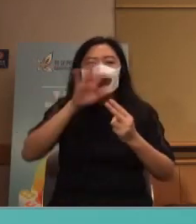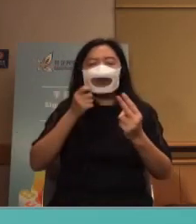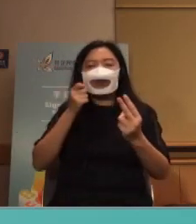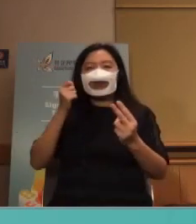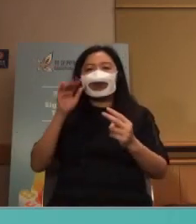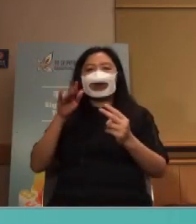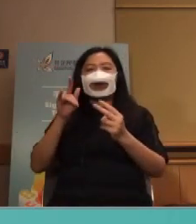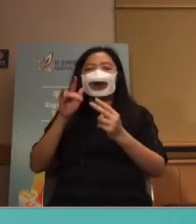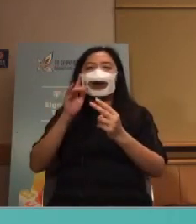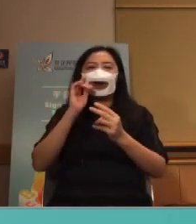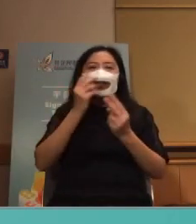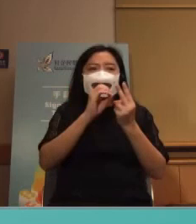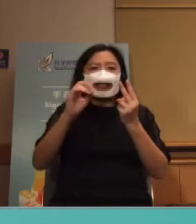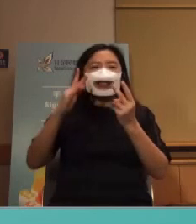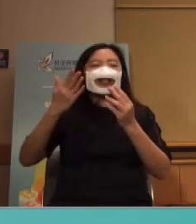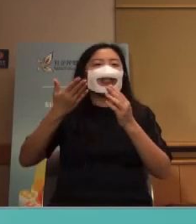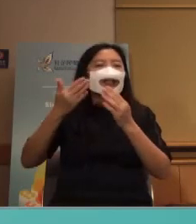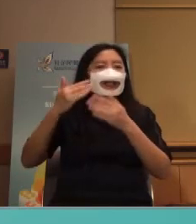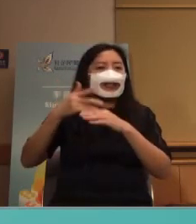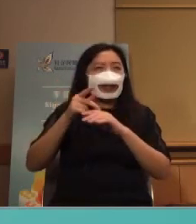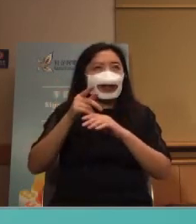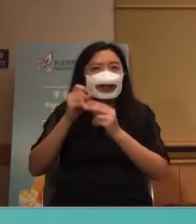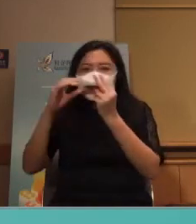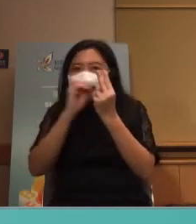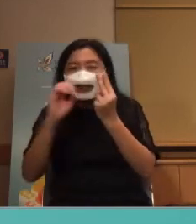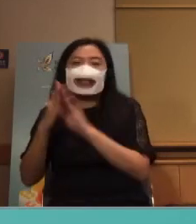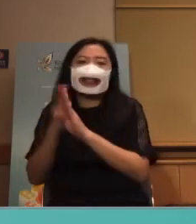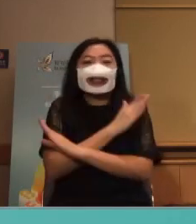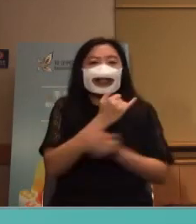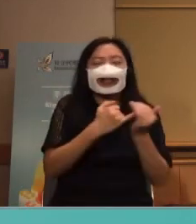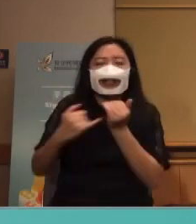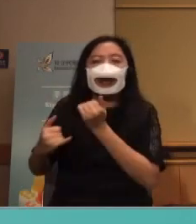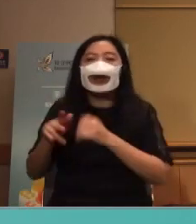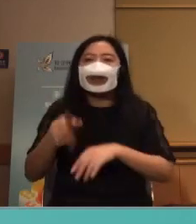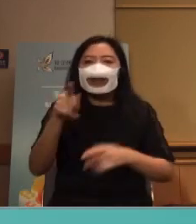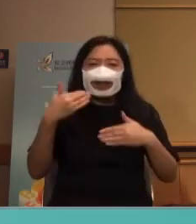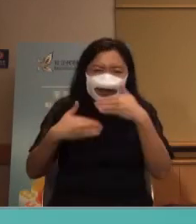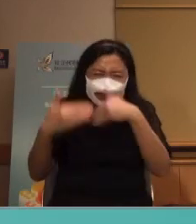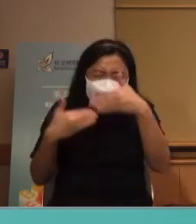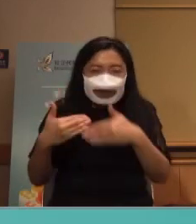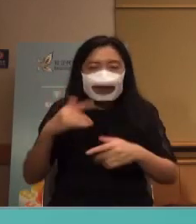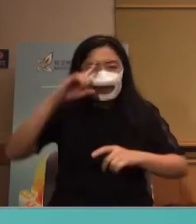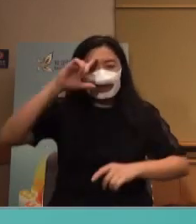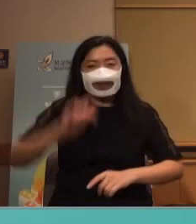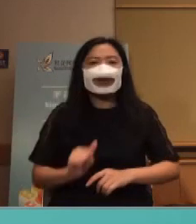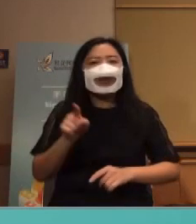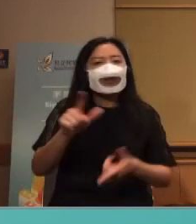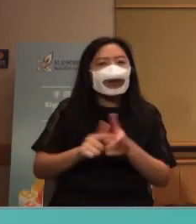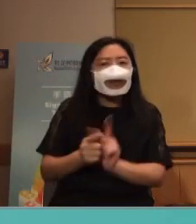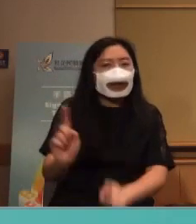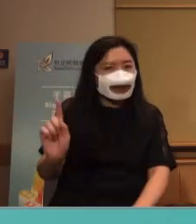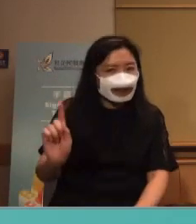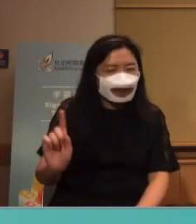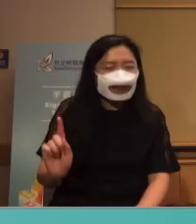slowly ease yourself into it? And do you have any tips or suggestions that you'd like to share with